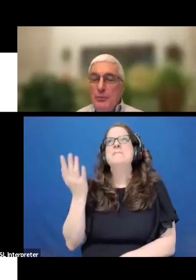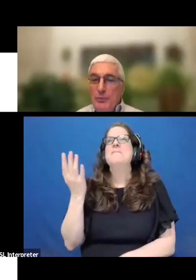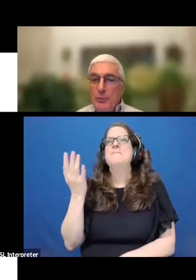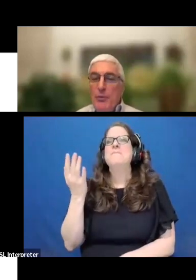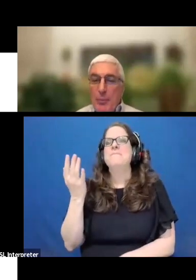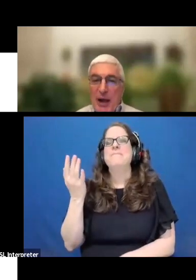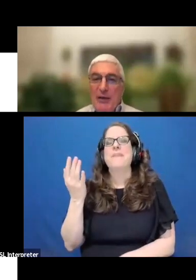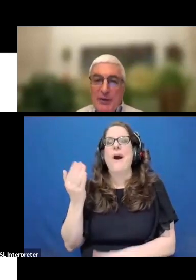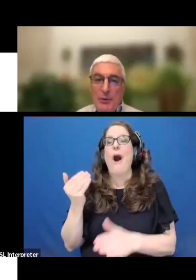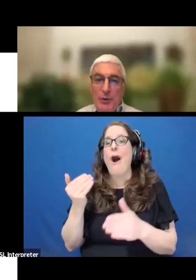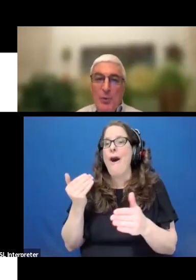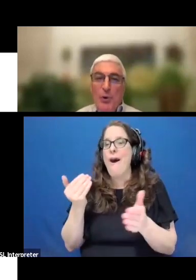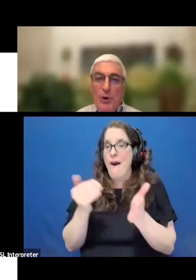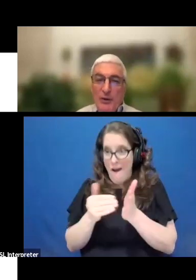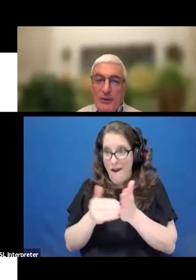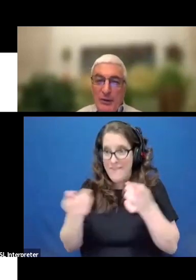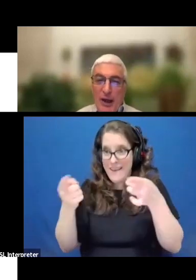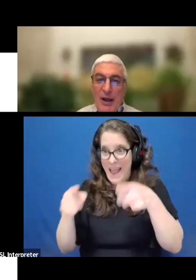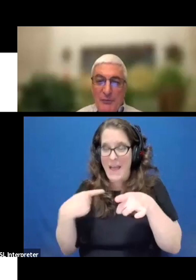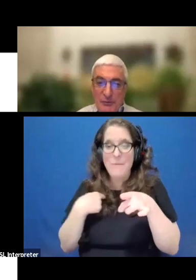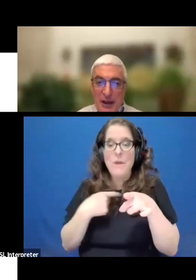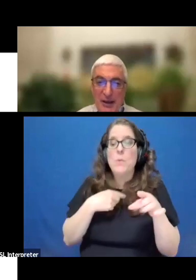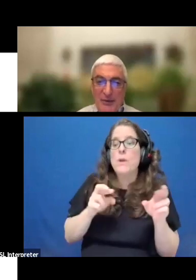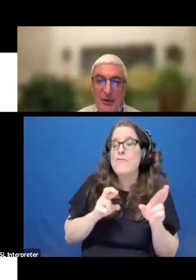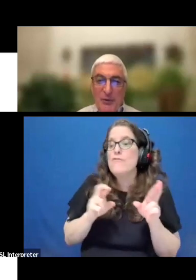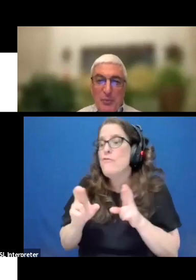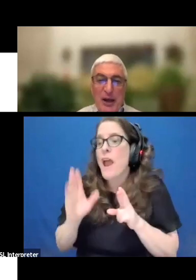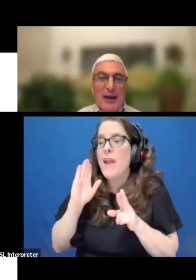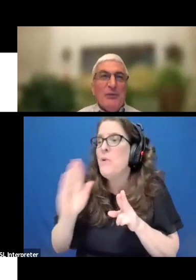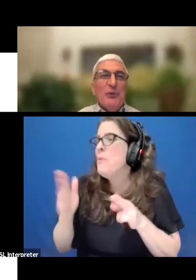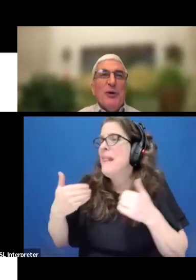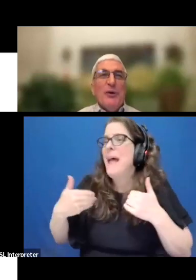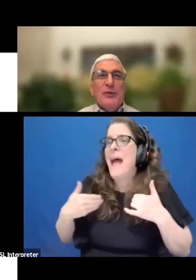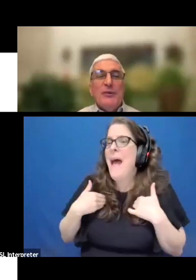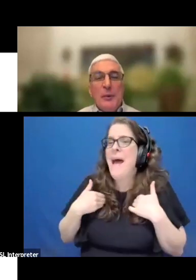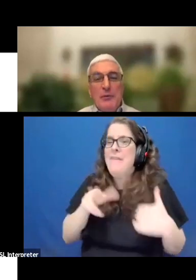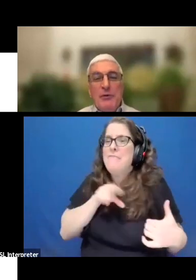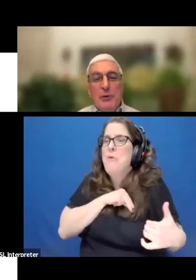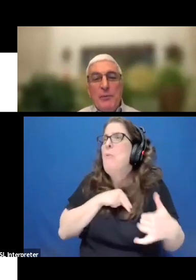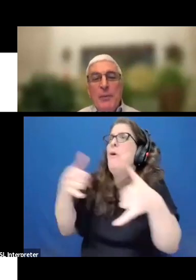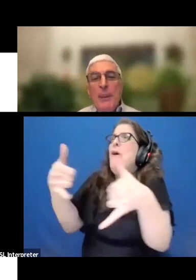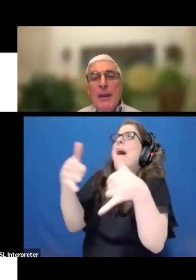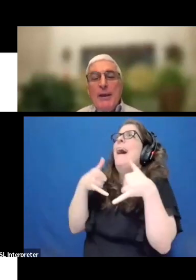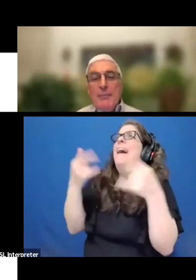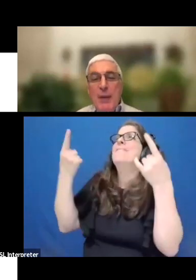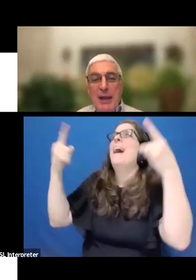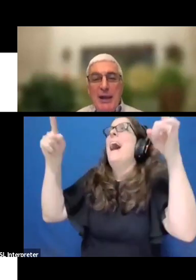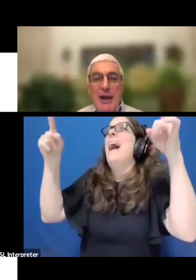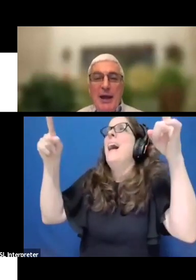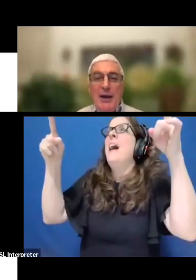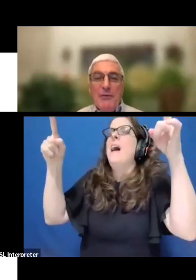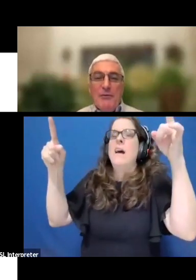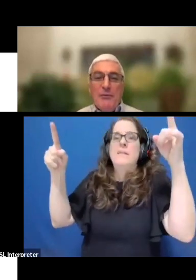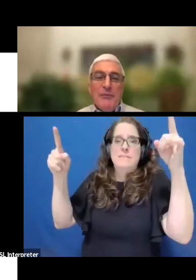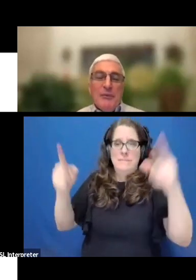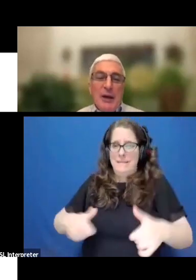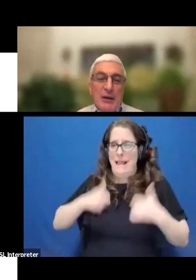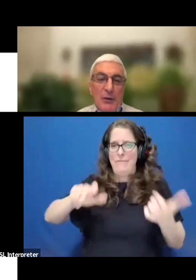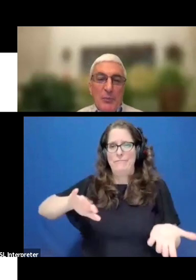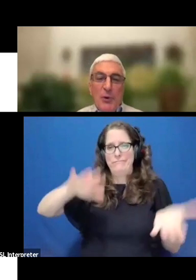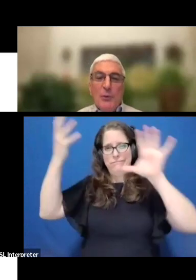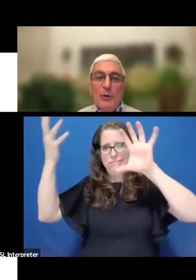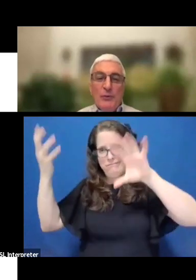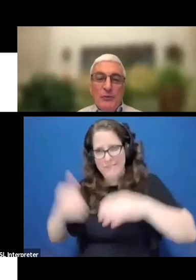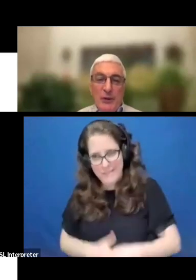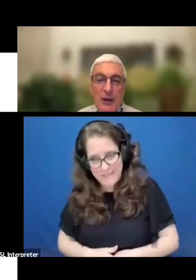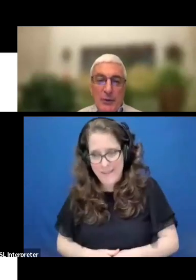when we think we're about to get a reward, life has other plans for us. And some of you may have gotten